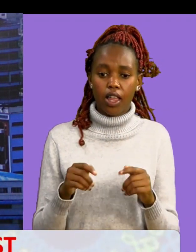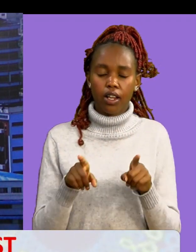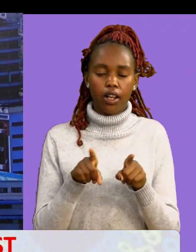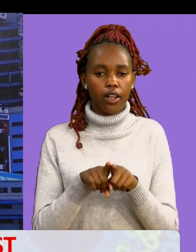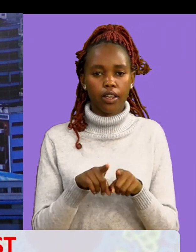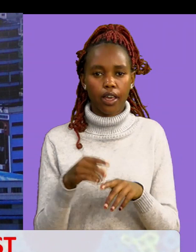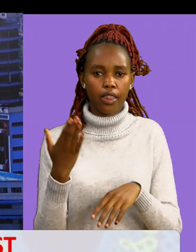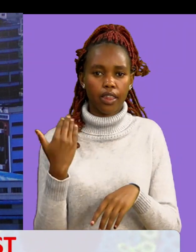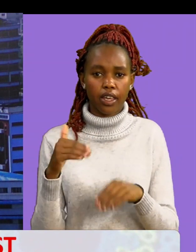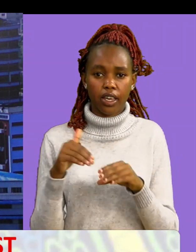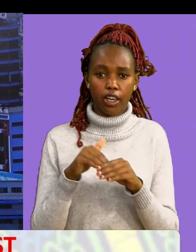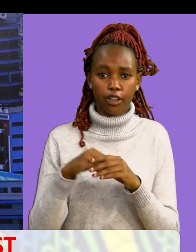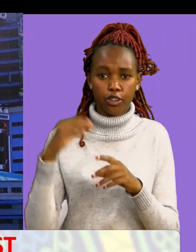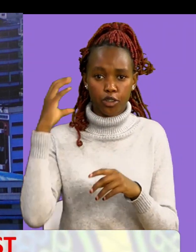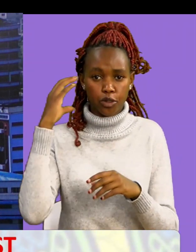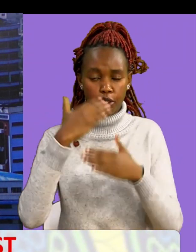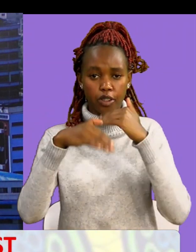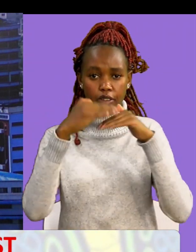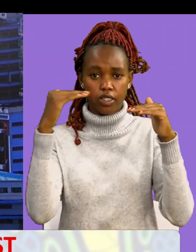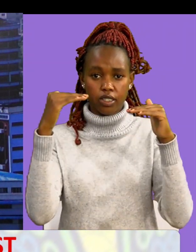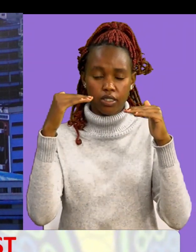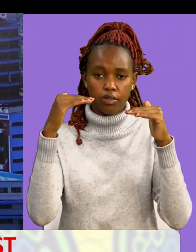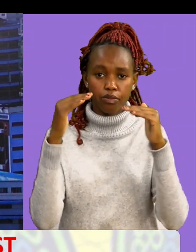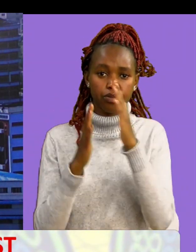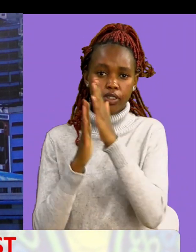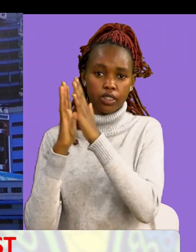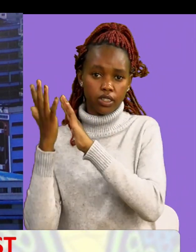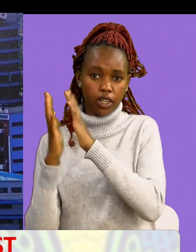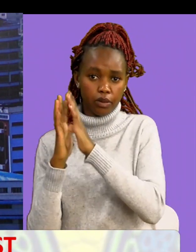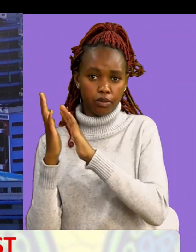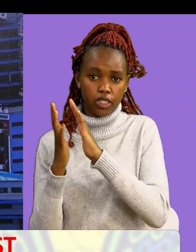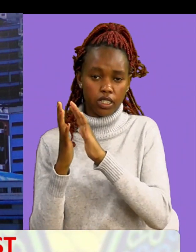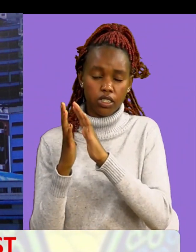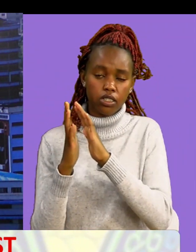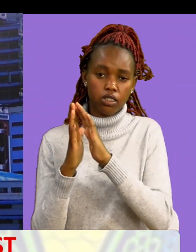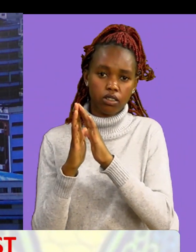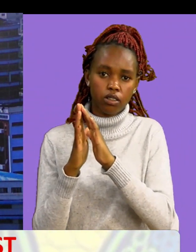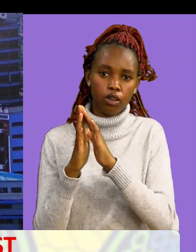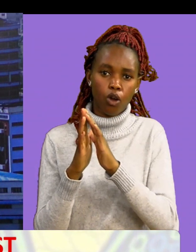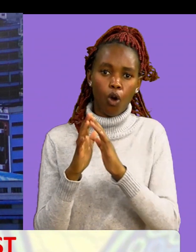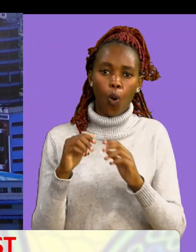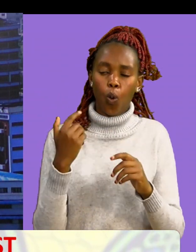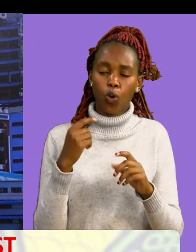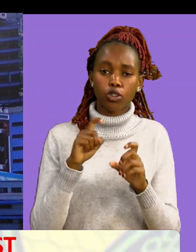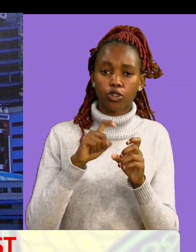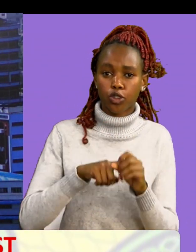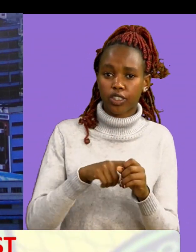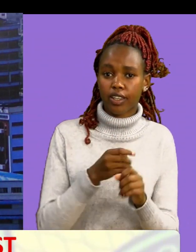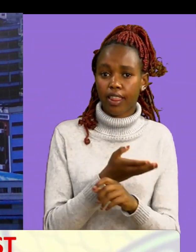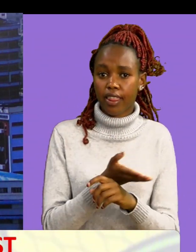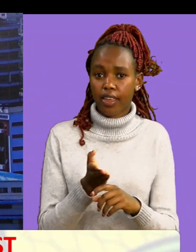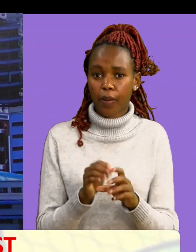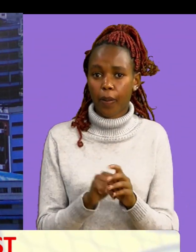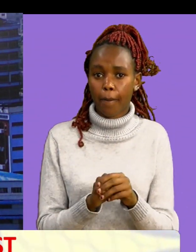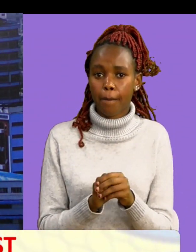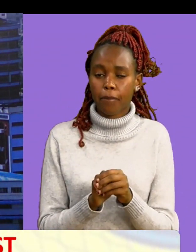courtesy of Chuka University celebrating the Central Region Circuit, wale to join Pale Masinda Malilo